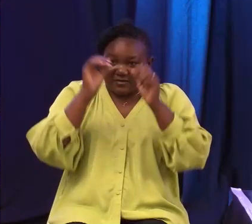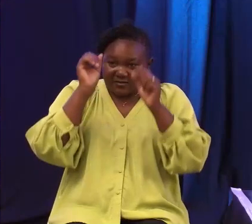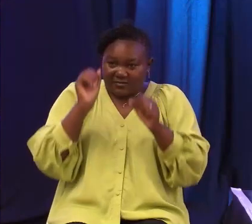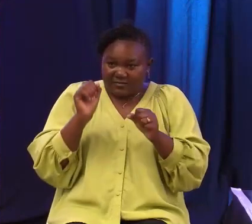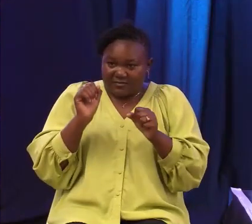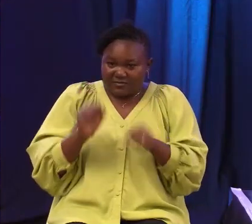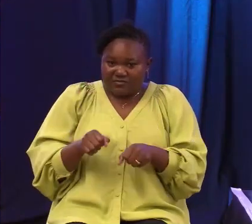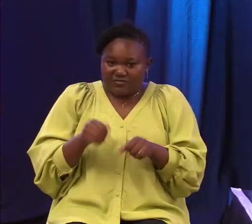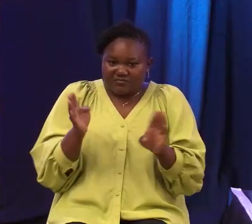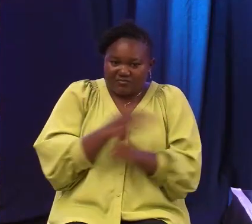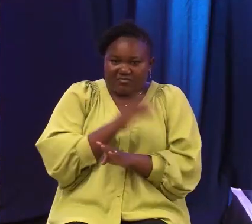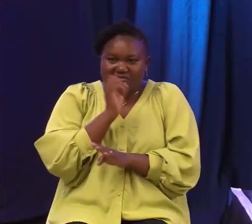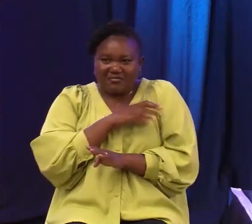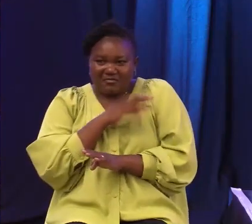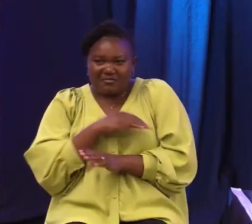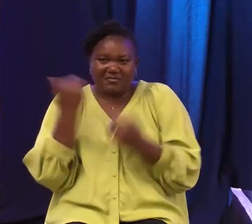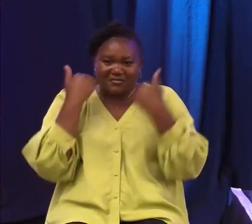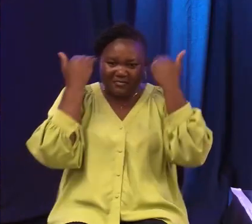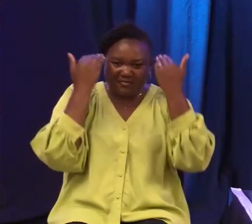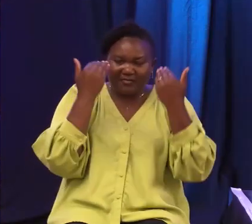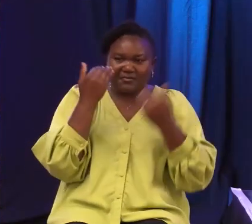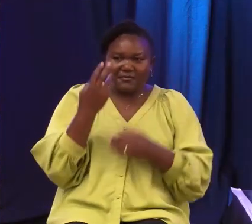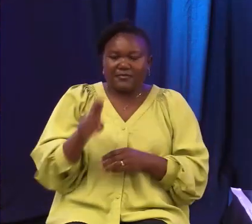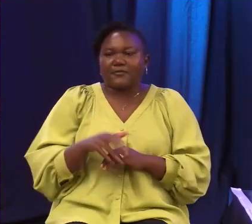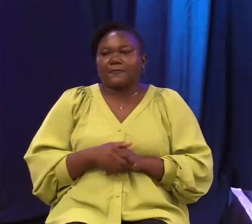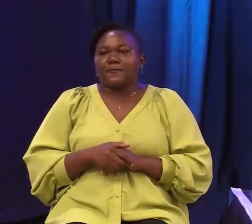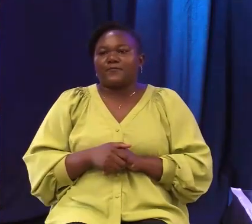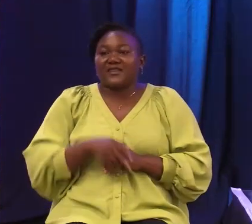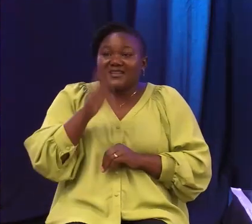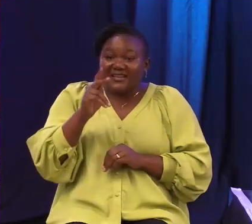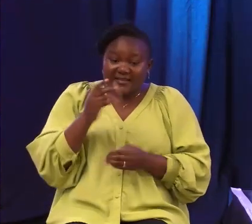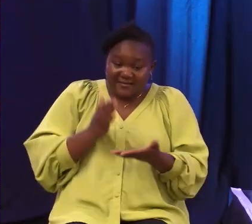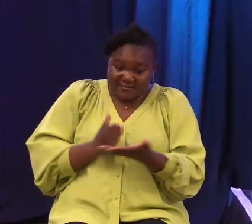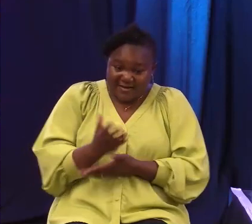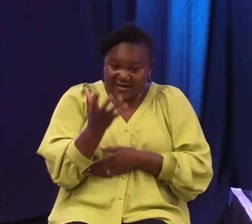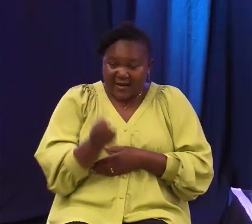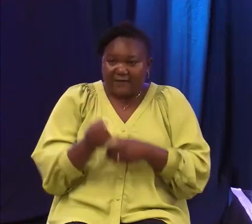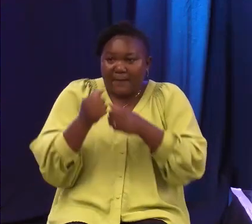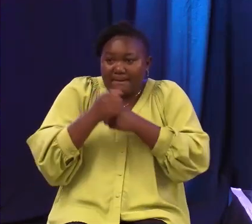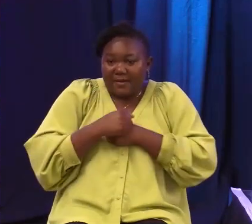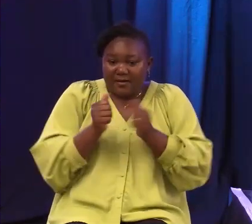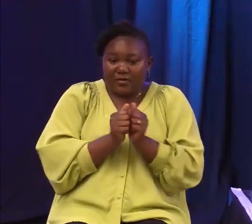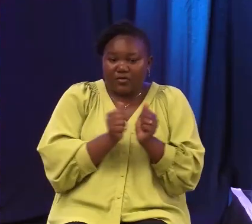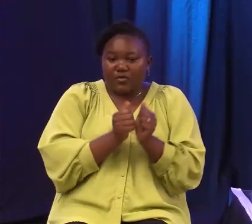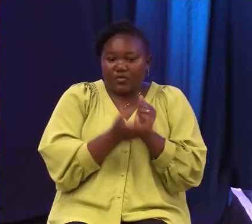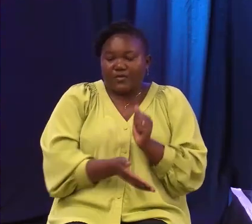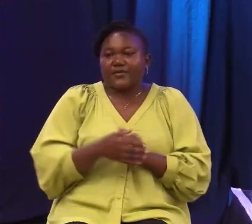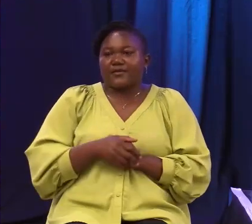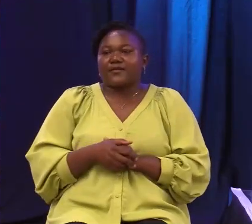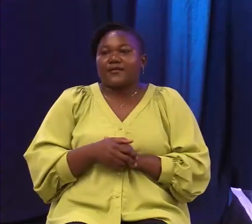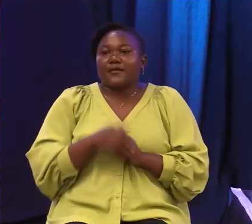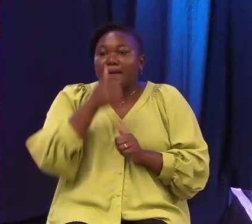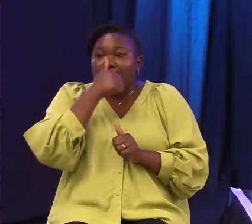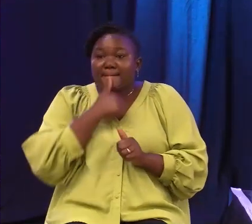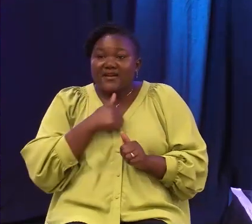pain, fear, and stress, also the right to have their parents with them, right to